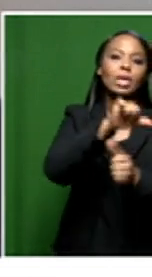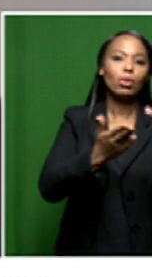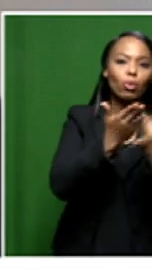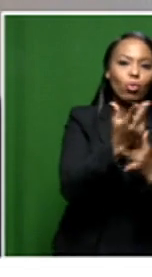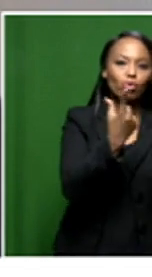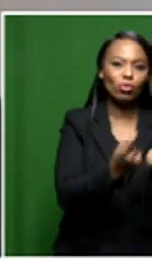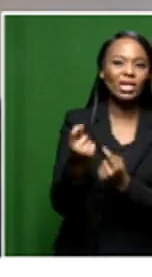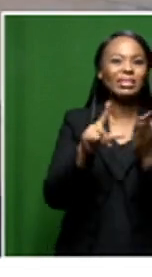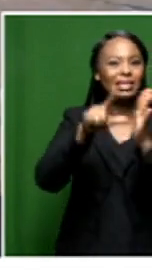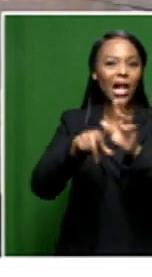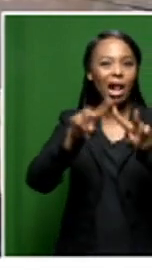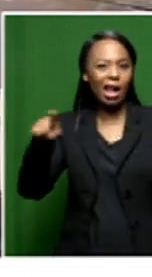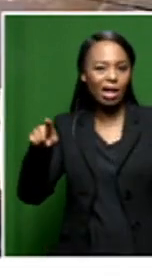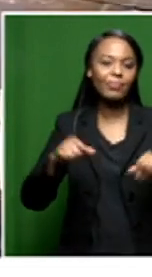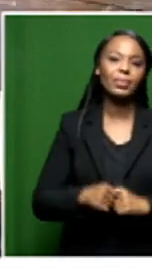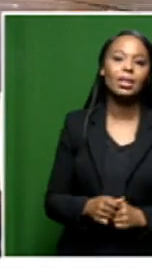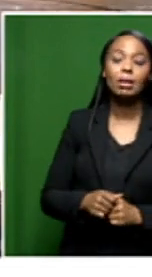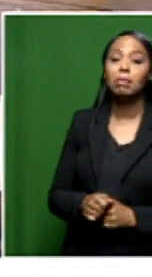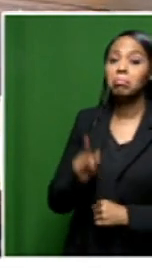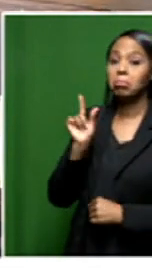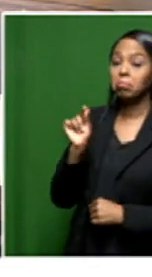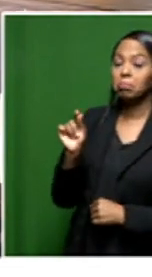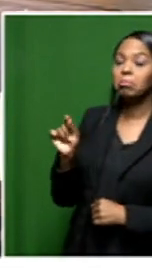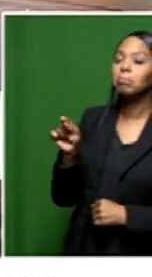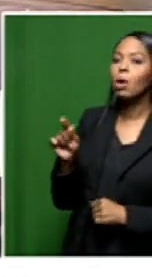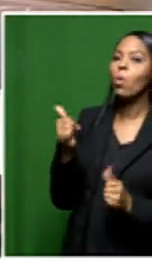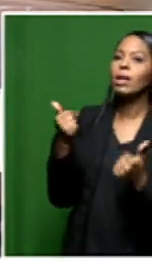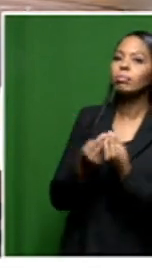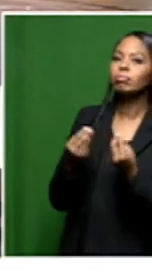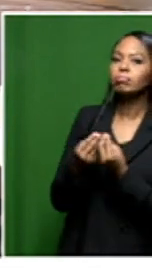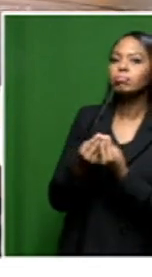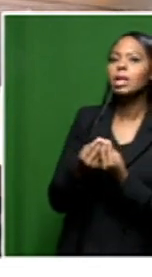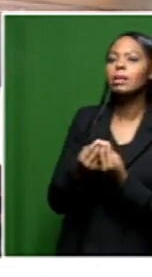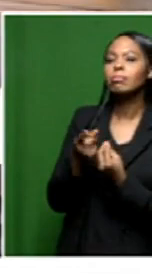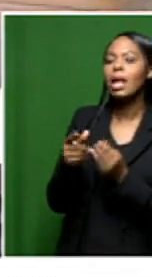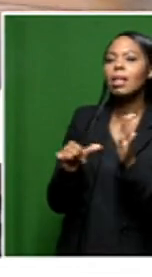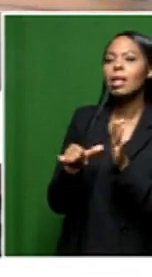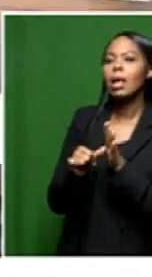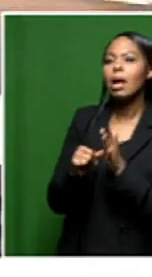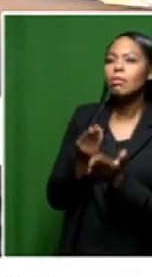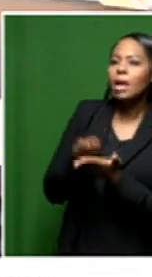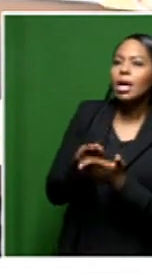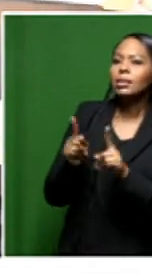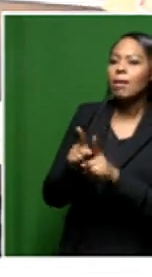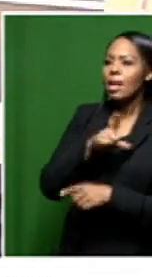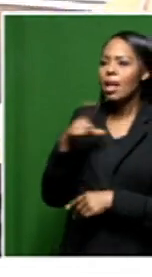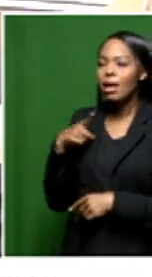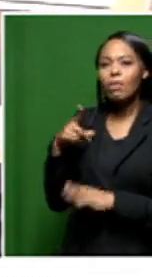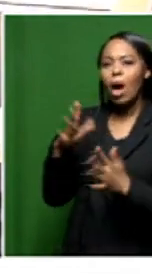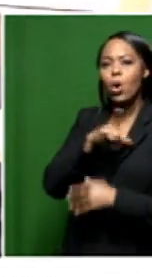designs. You know, Kai, I suppose that one important thing that people may want to know is the durability and the lifespan of this